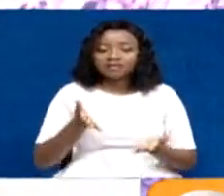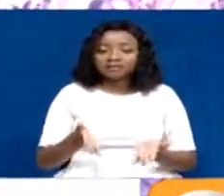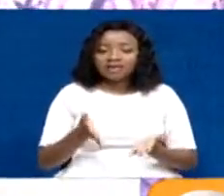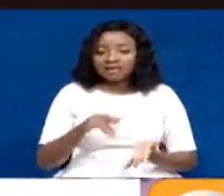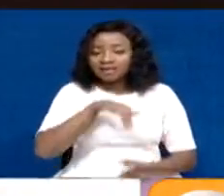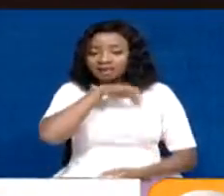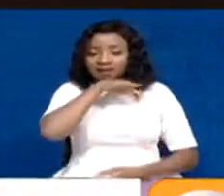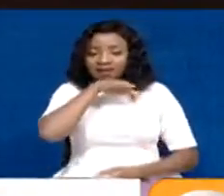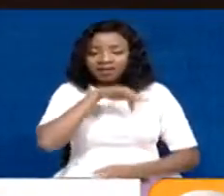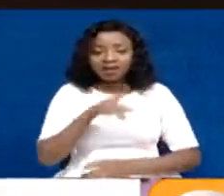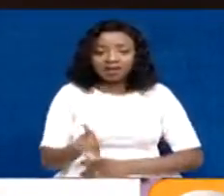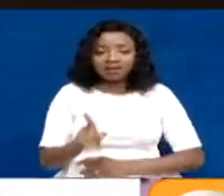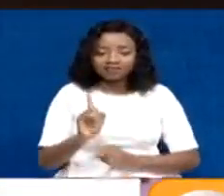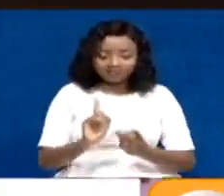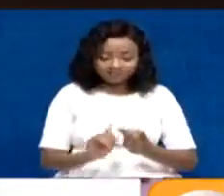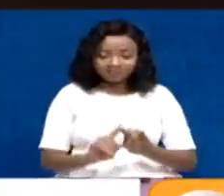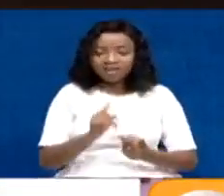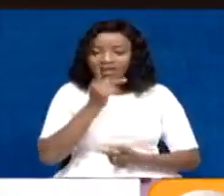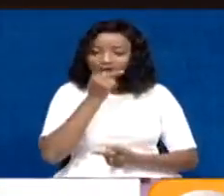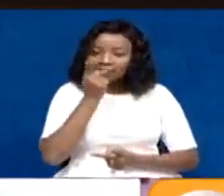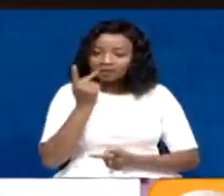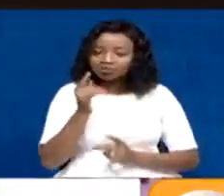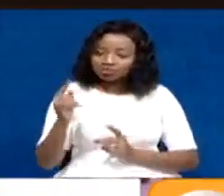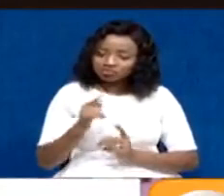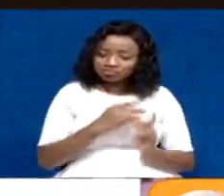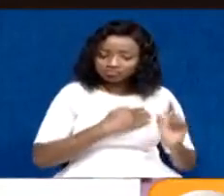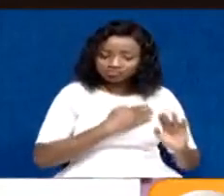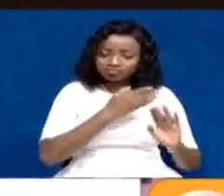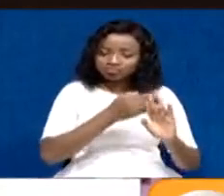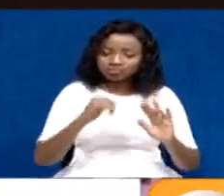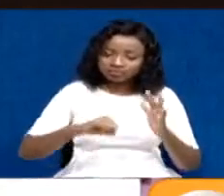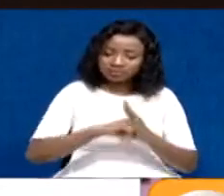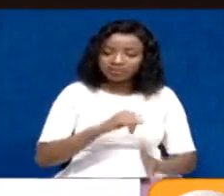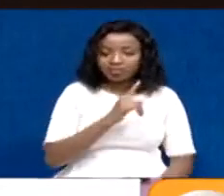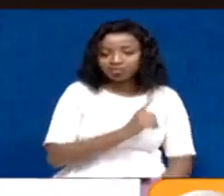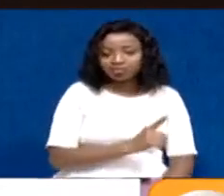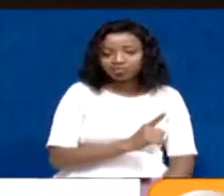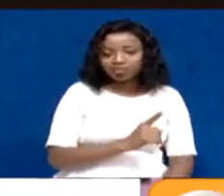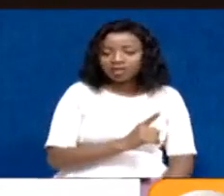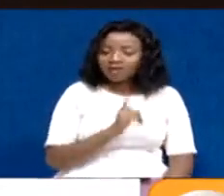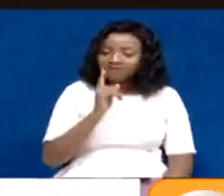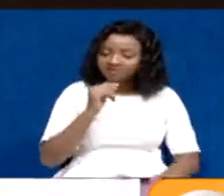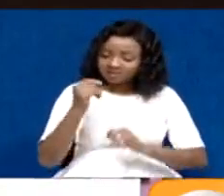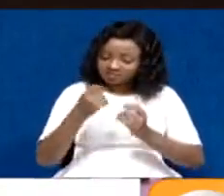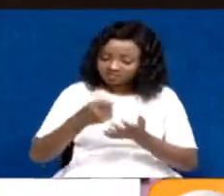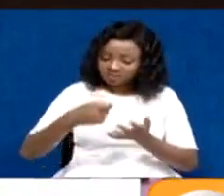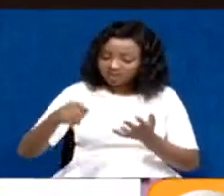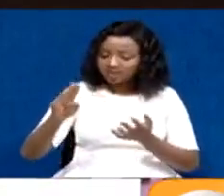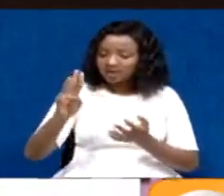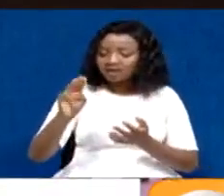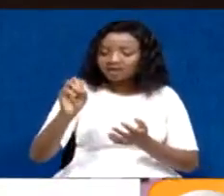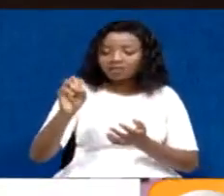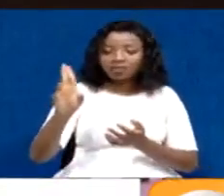Amolo Odinga, Kalonzo amekusupporti miaka nyingi sana. Na mukaandikia na